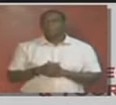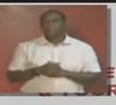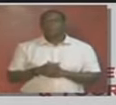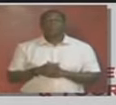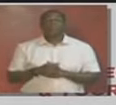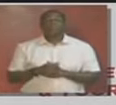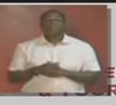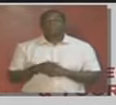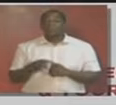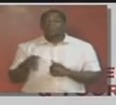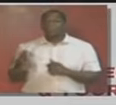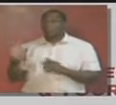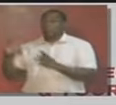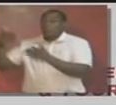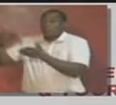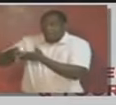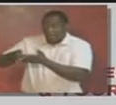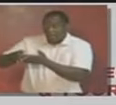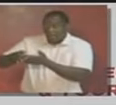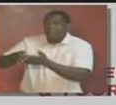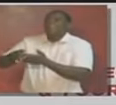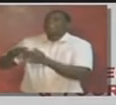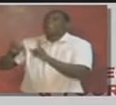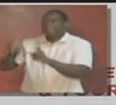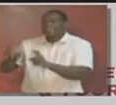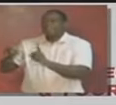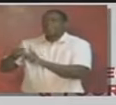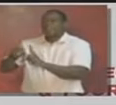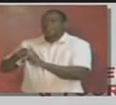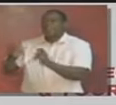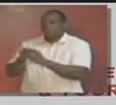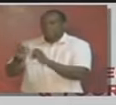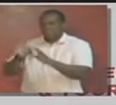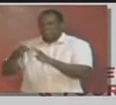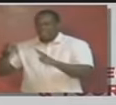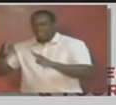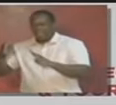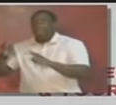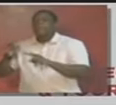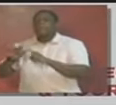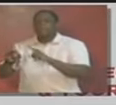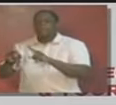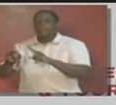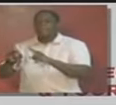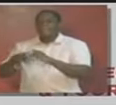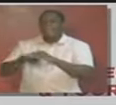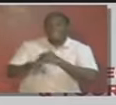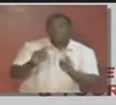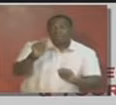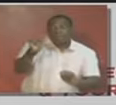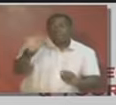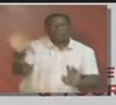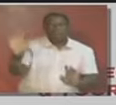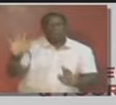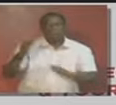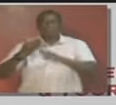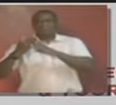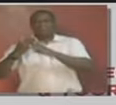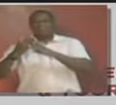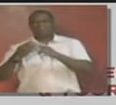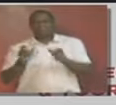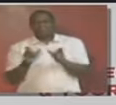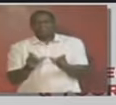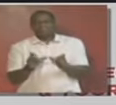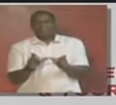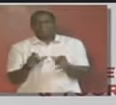cleared of infection. So we have not identified variants of concern, those public health variants of concern that you've been hearing about in the